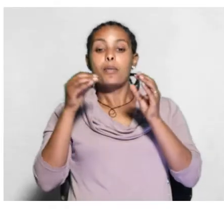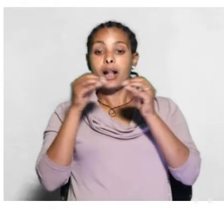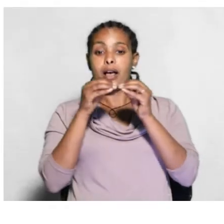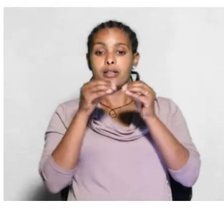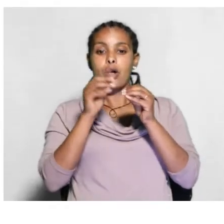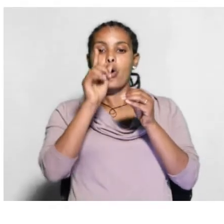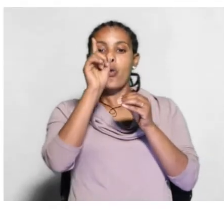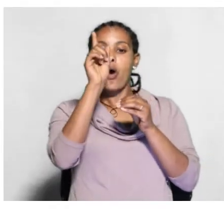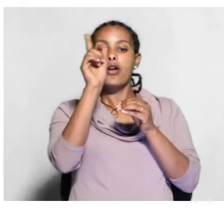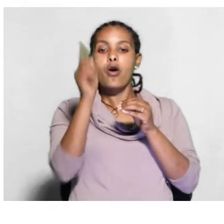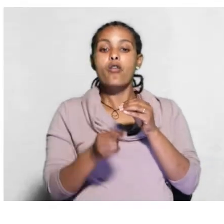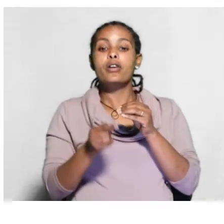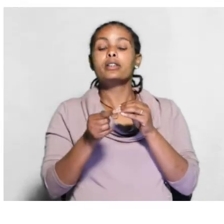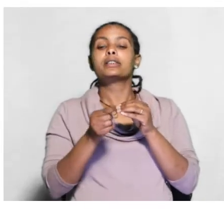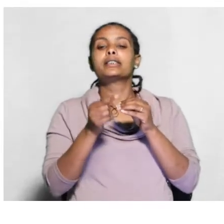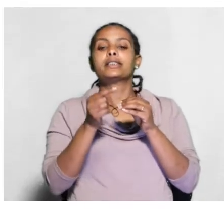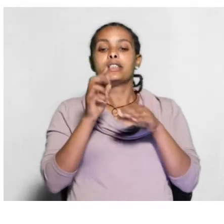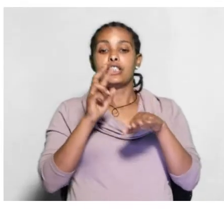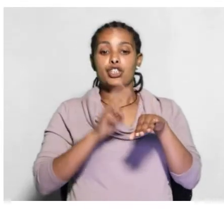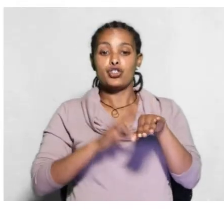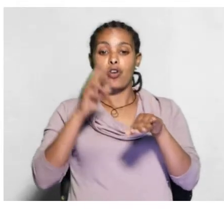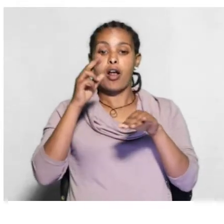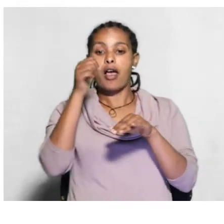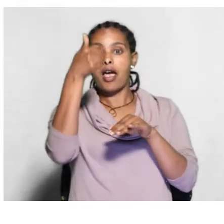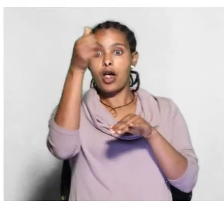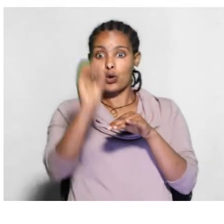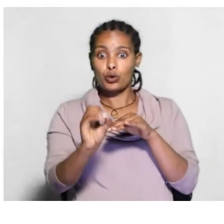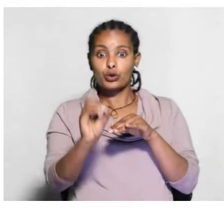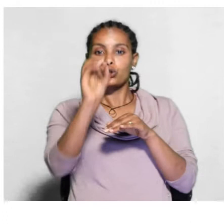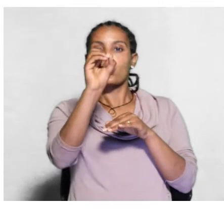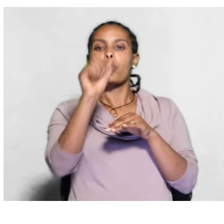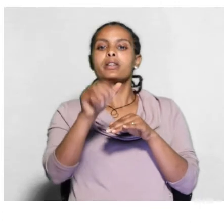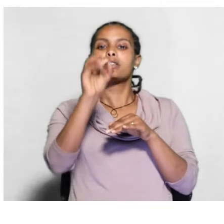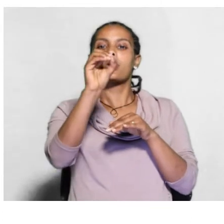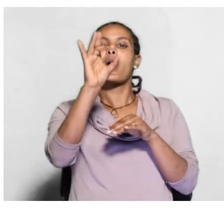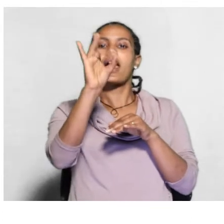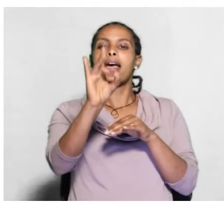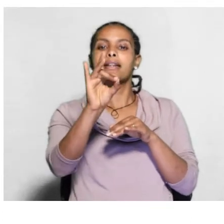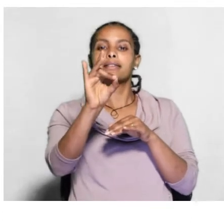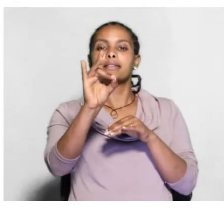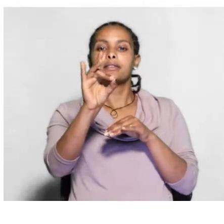plus 1 over initial concentration A naught is 0.086 molar,